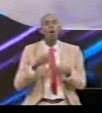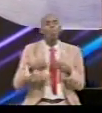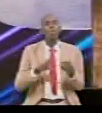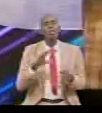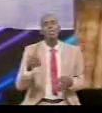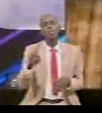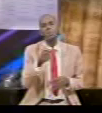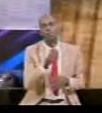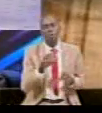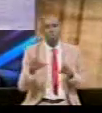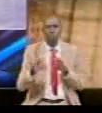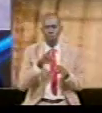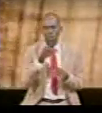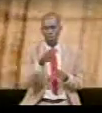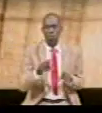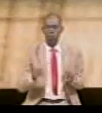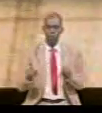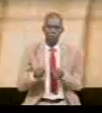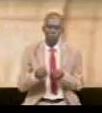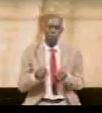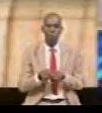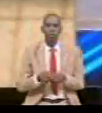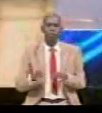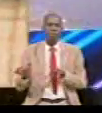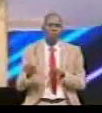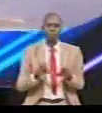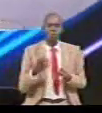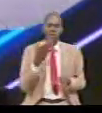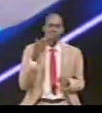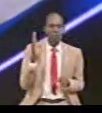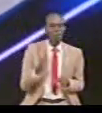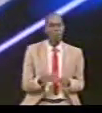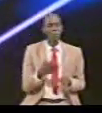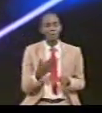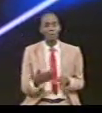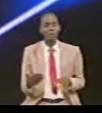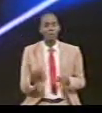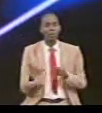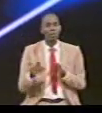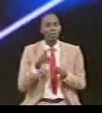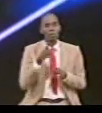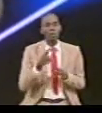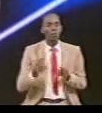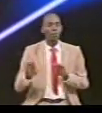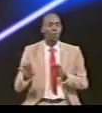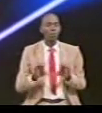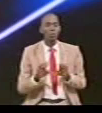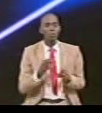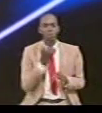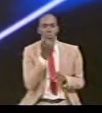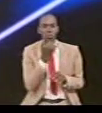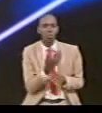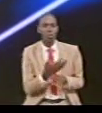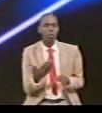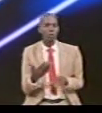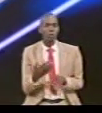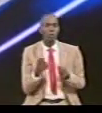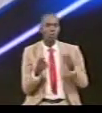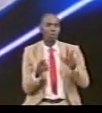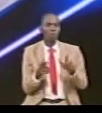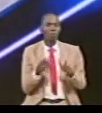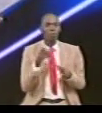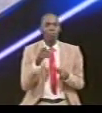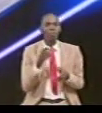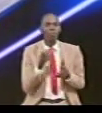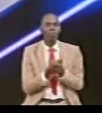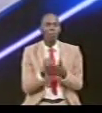that abhorrest idols, dost thou commit sacrilege? Verse 23. In verse 23, thou that makest